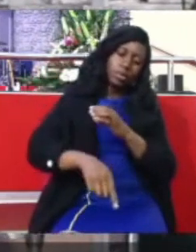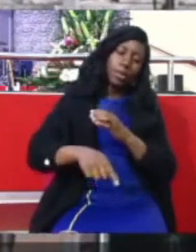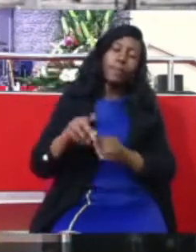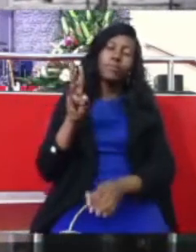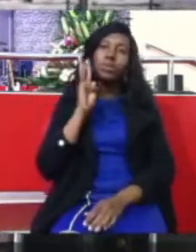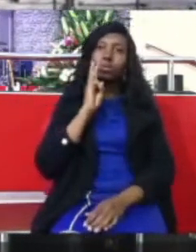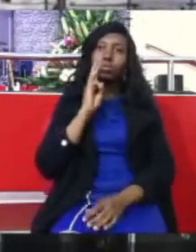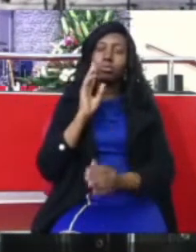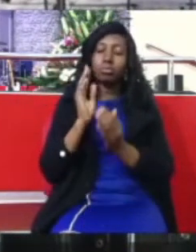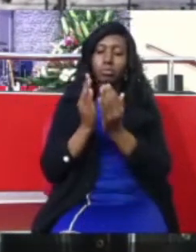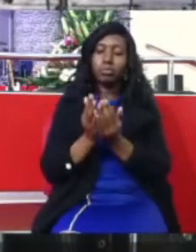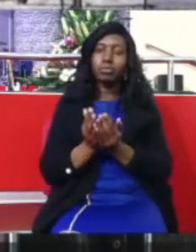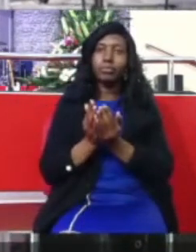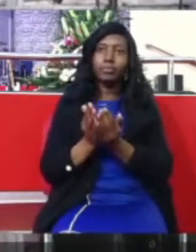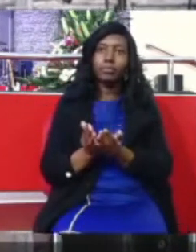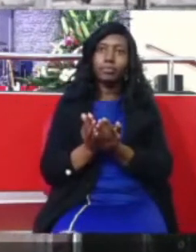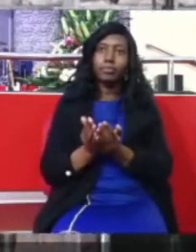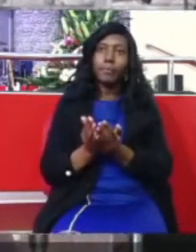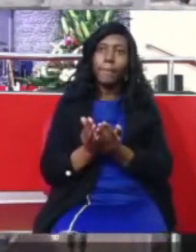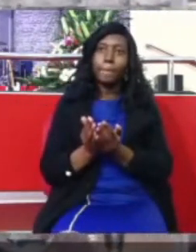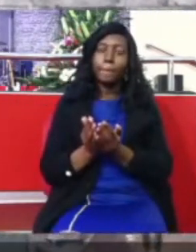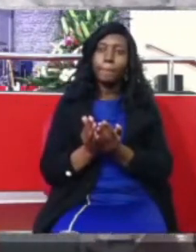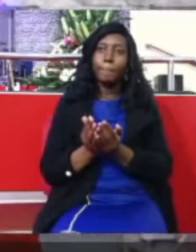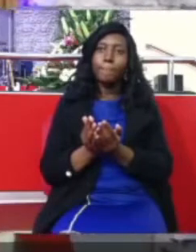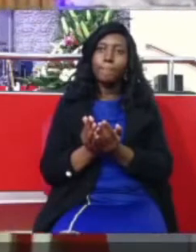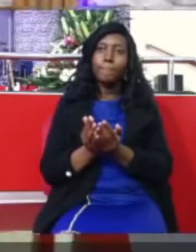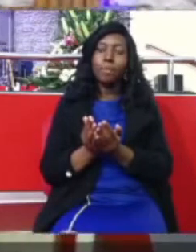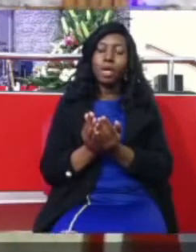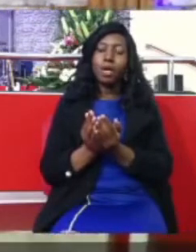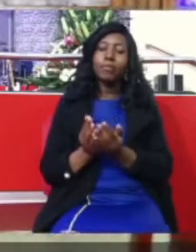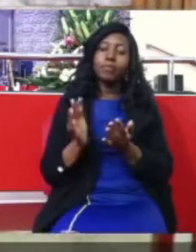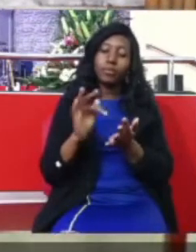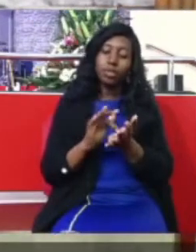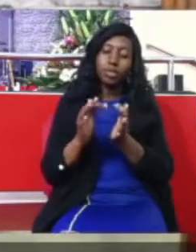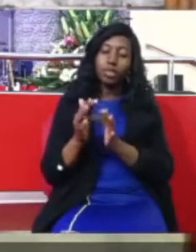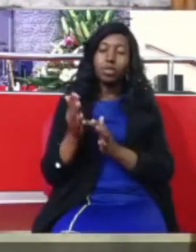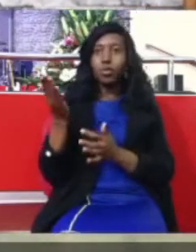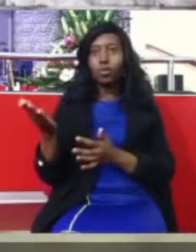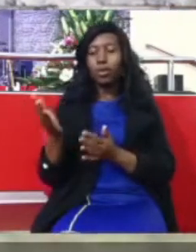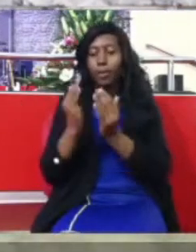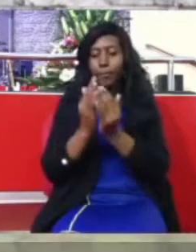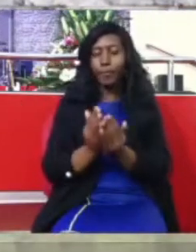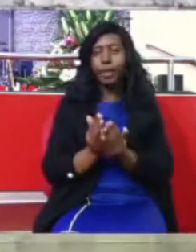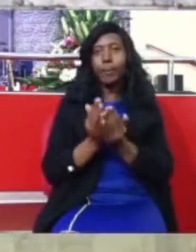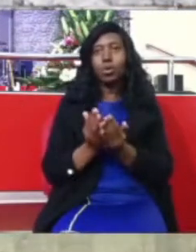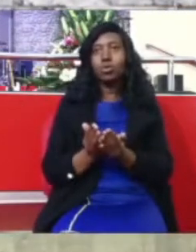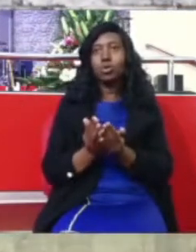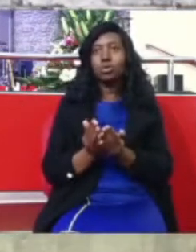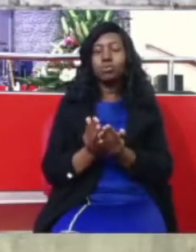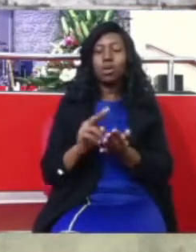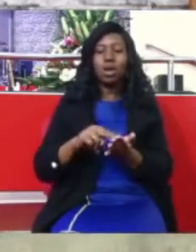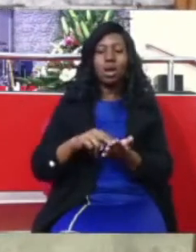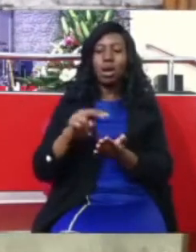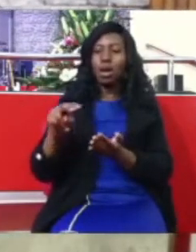told, launch into the deep. Jesus is still within the boat. Hallelujah. He has not stepped out